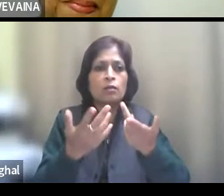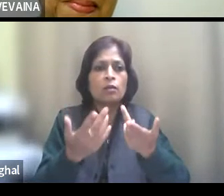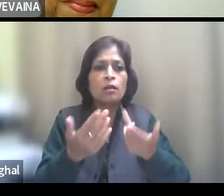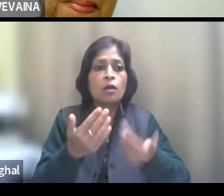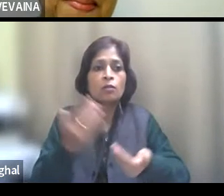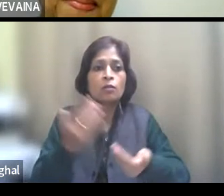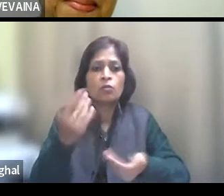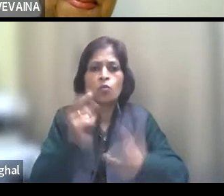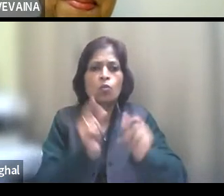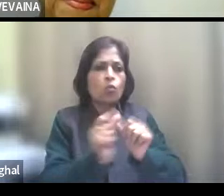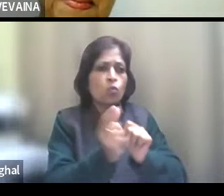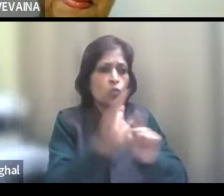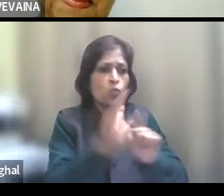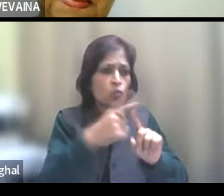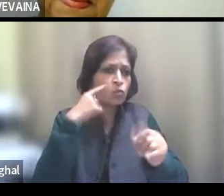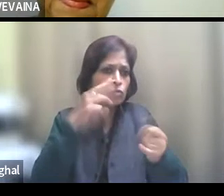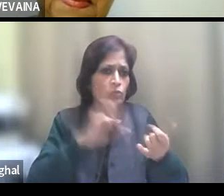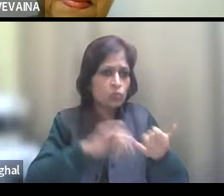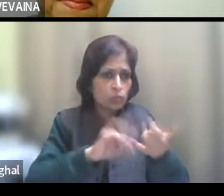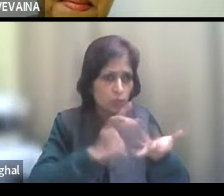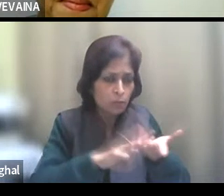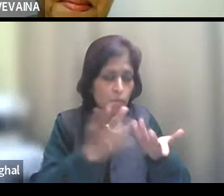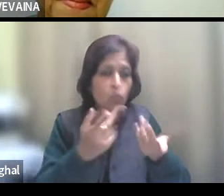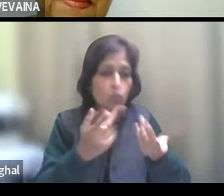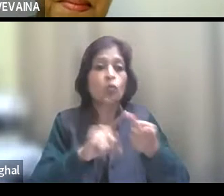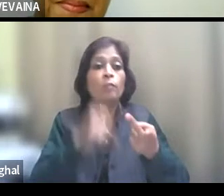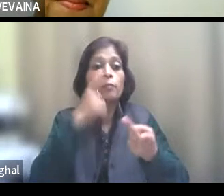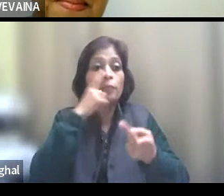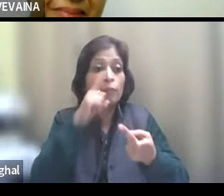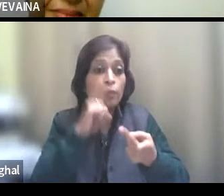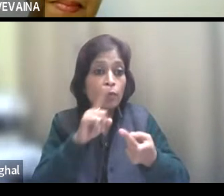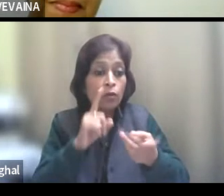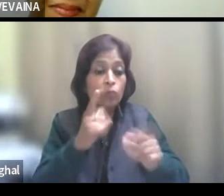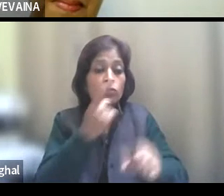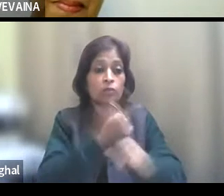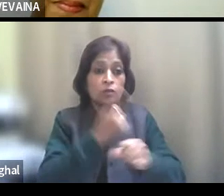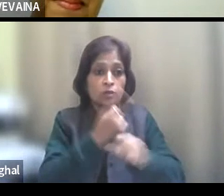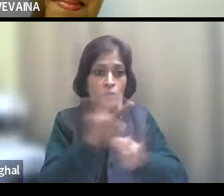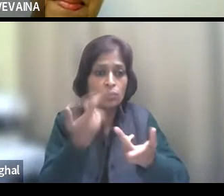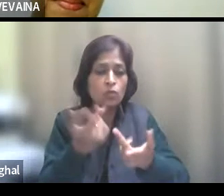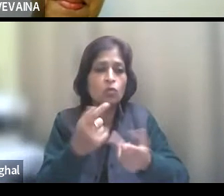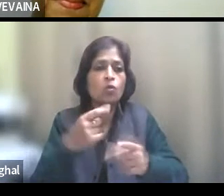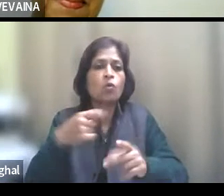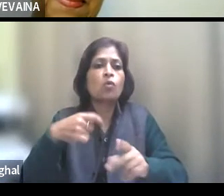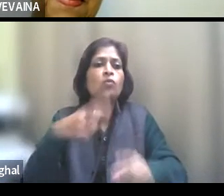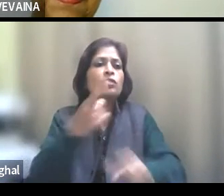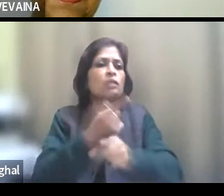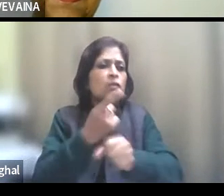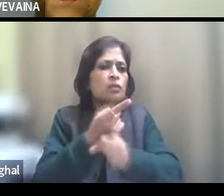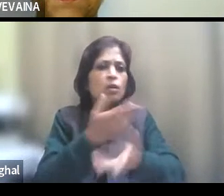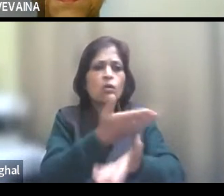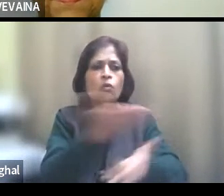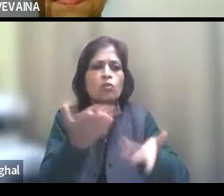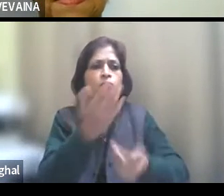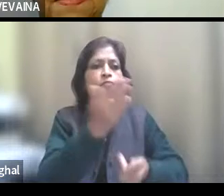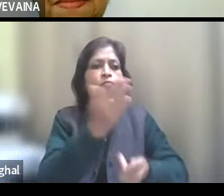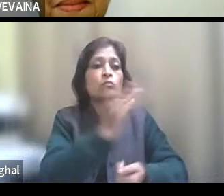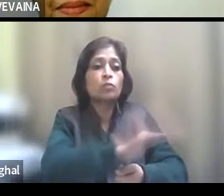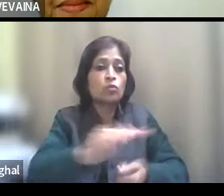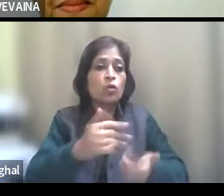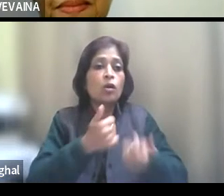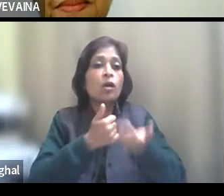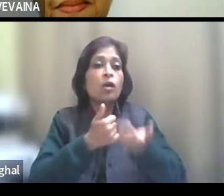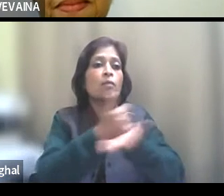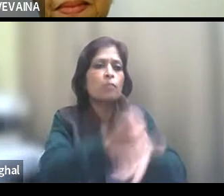with autism, how the parents, how the teachers, how the kindergarten teachers can see the